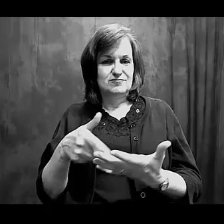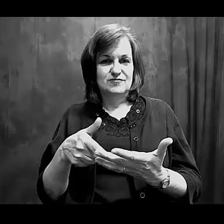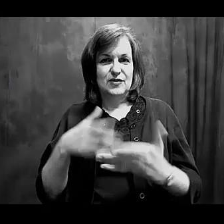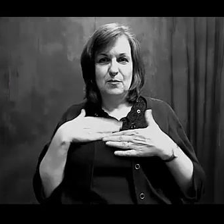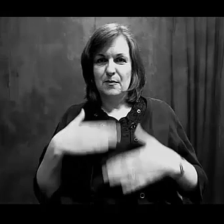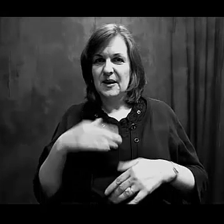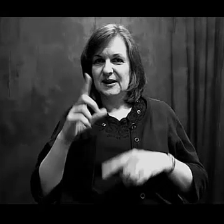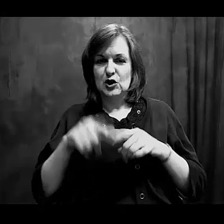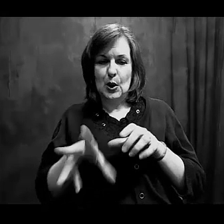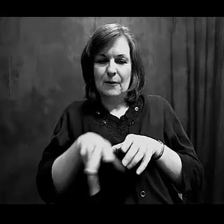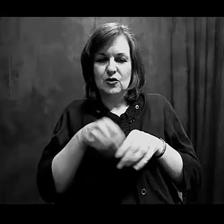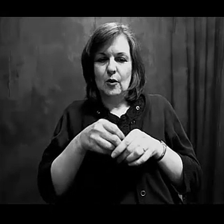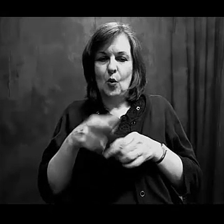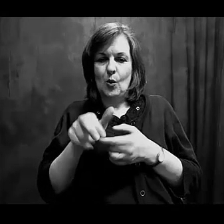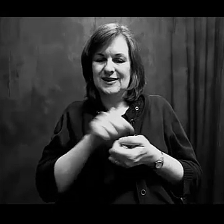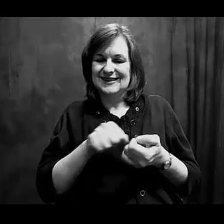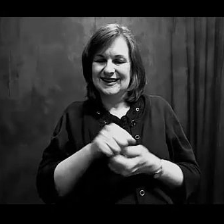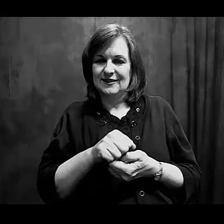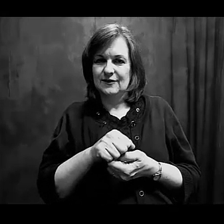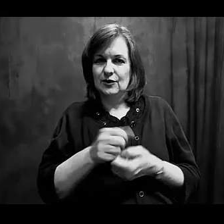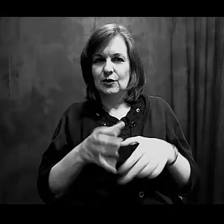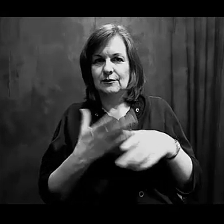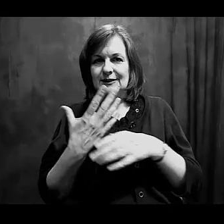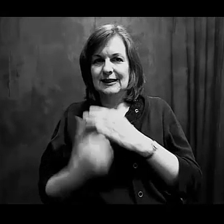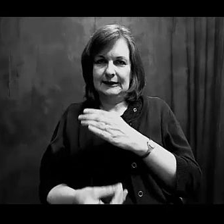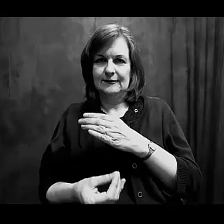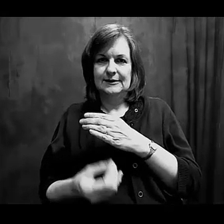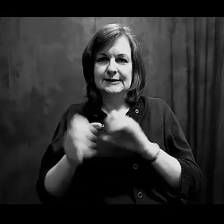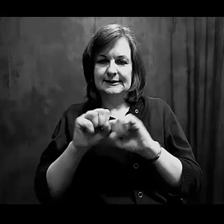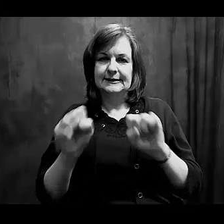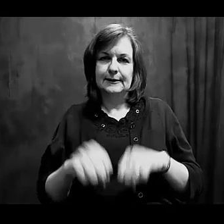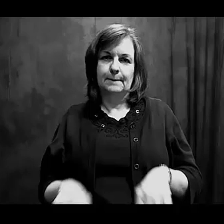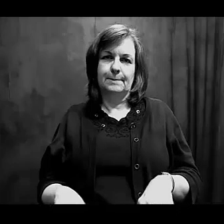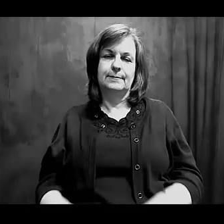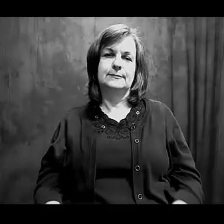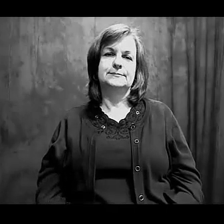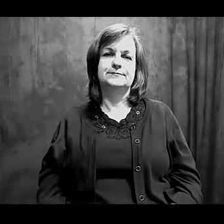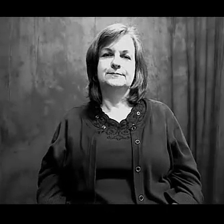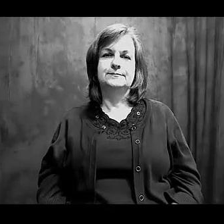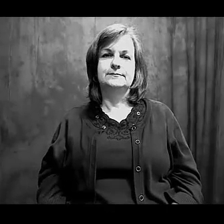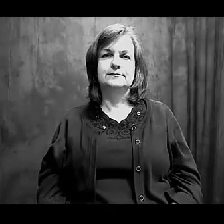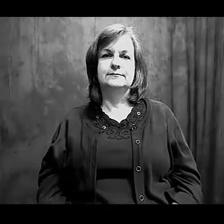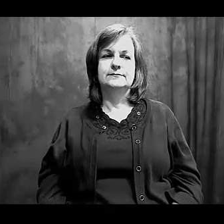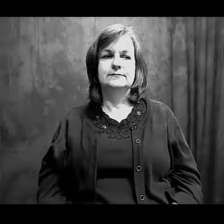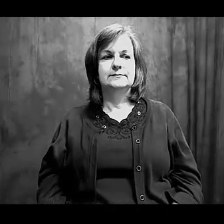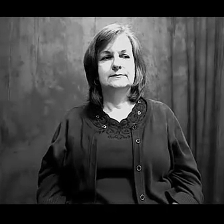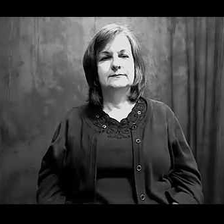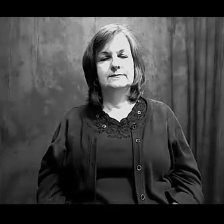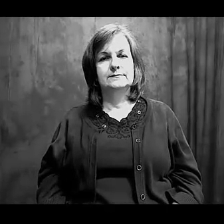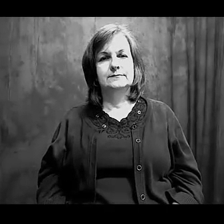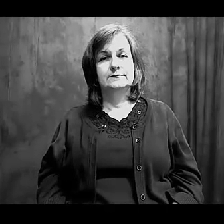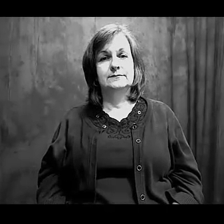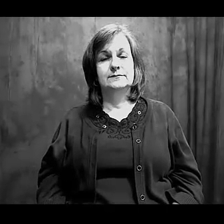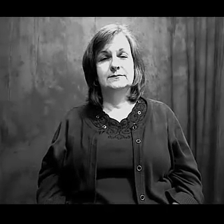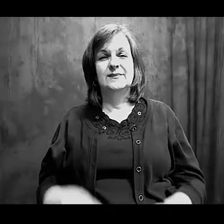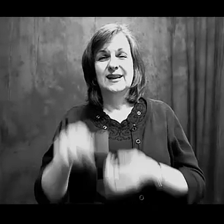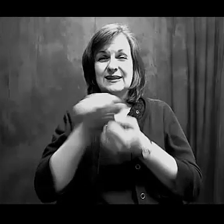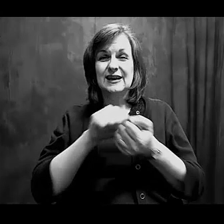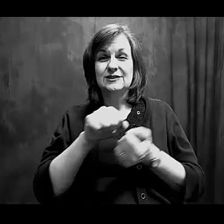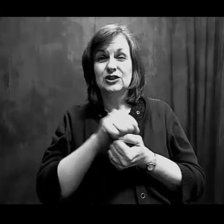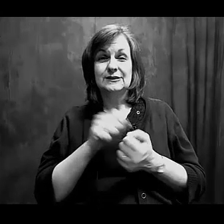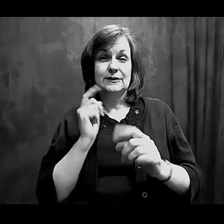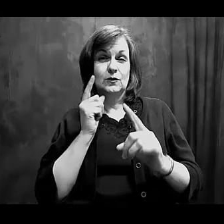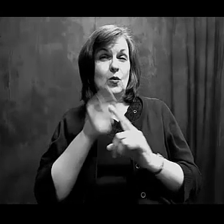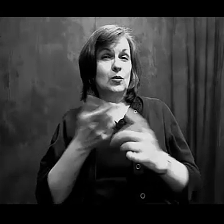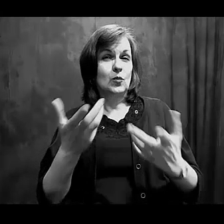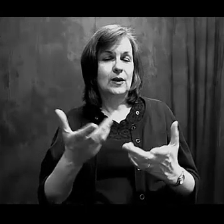Anything you were not able to absorb or digest gets passed out of the system. Our goal, of course, is to break